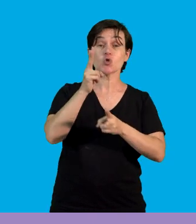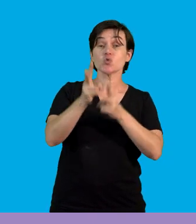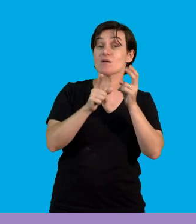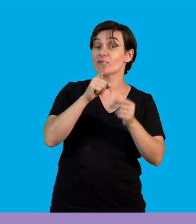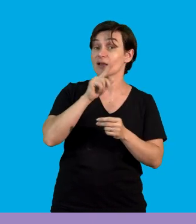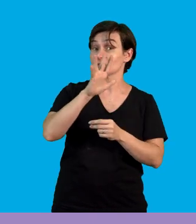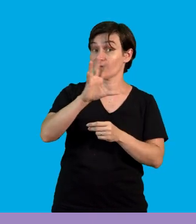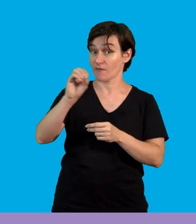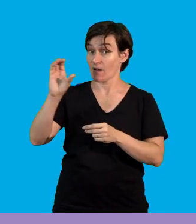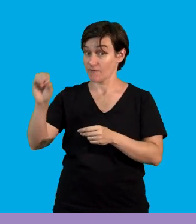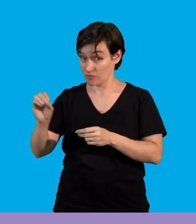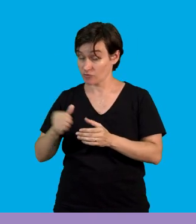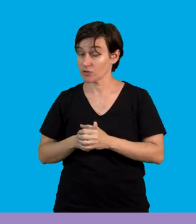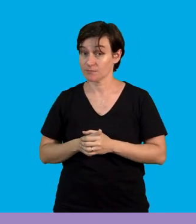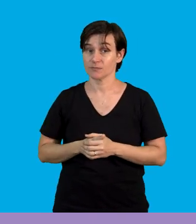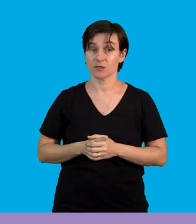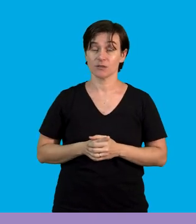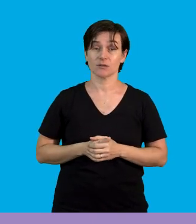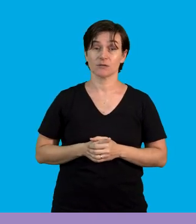is 12,500,